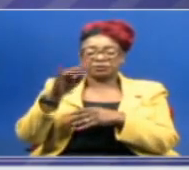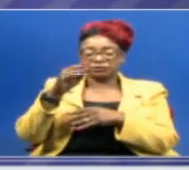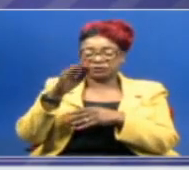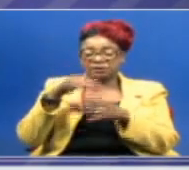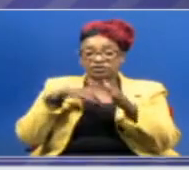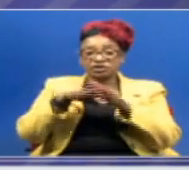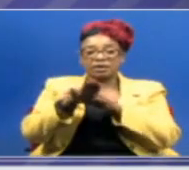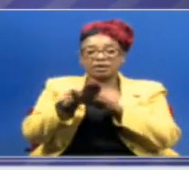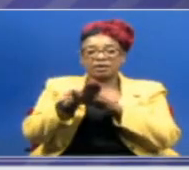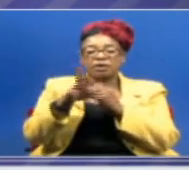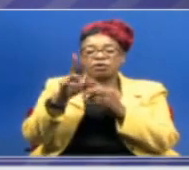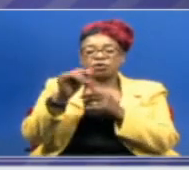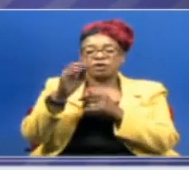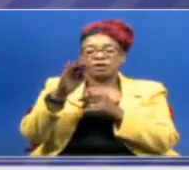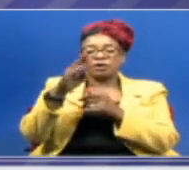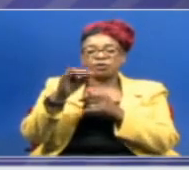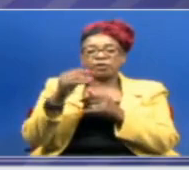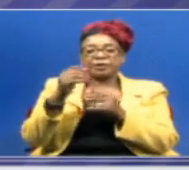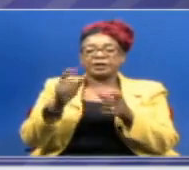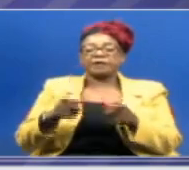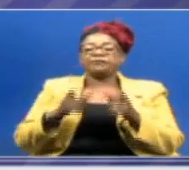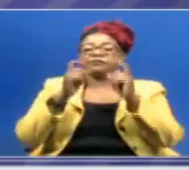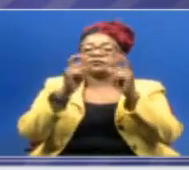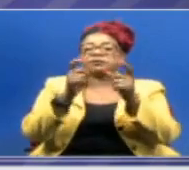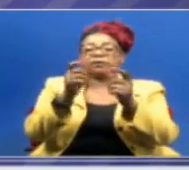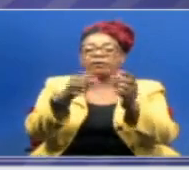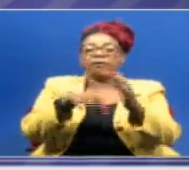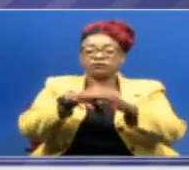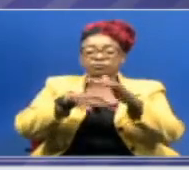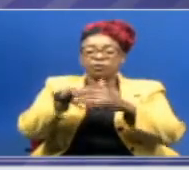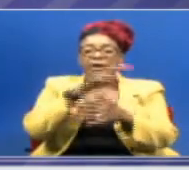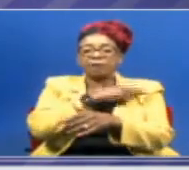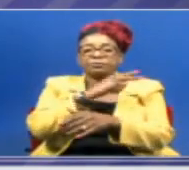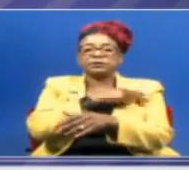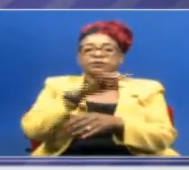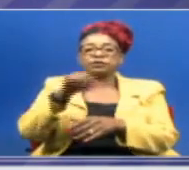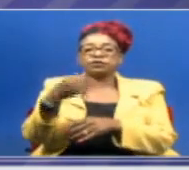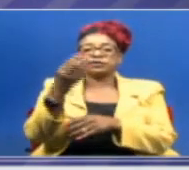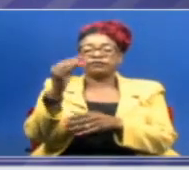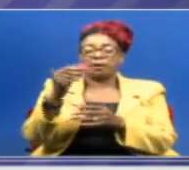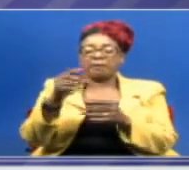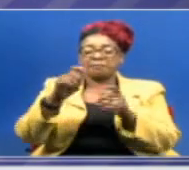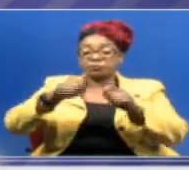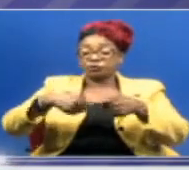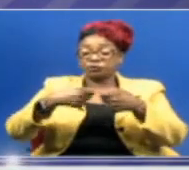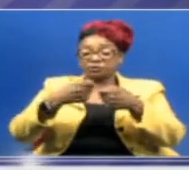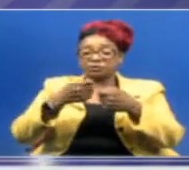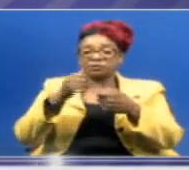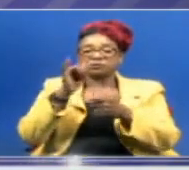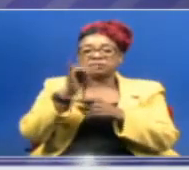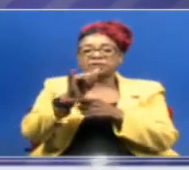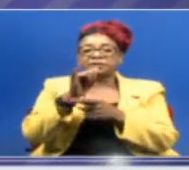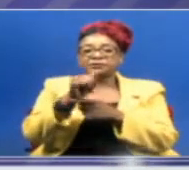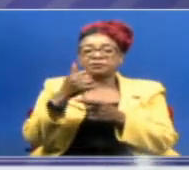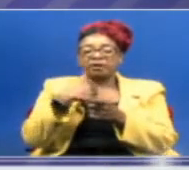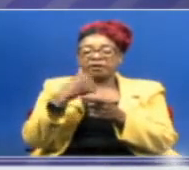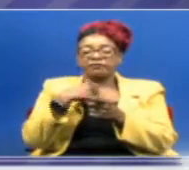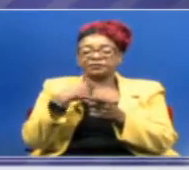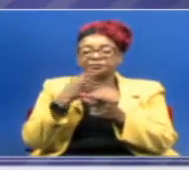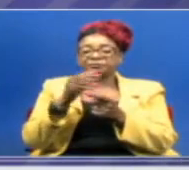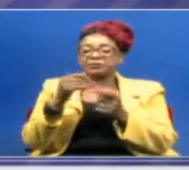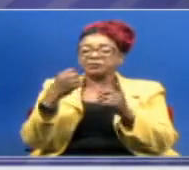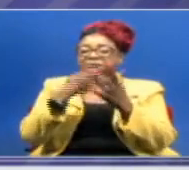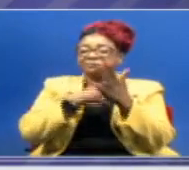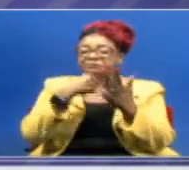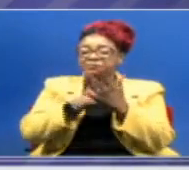Rodrygo Moreno gifted their football captain Joseph Omuse a pair of boots due to his phenomenal campaign at the Term 2 games